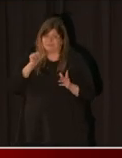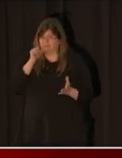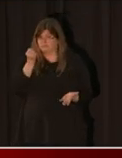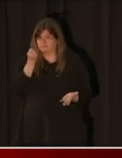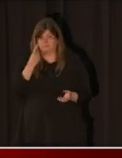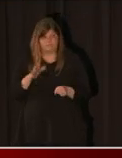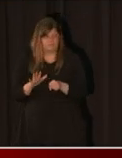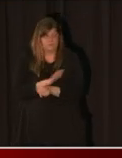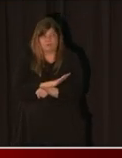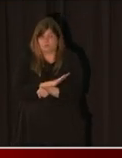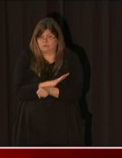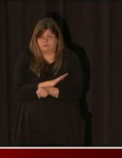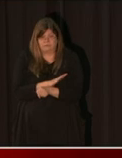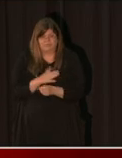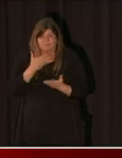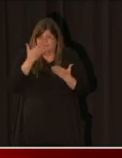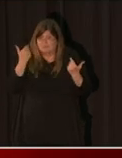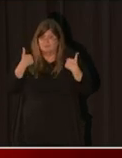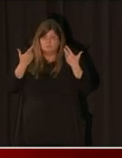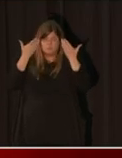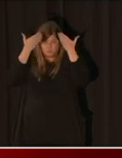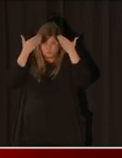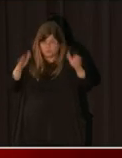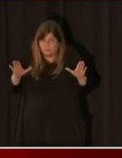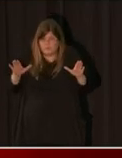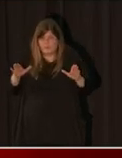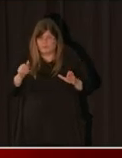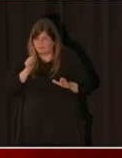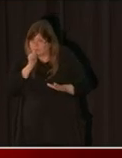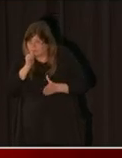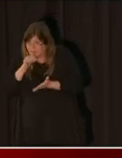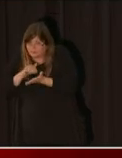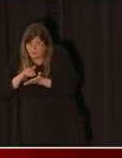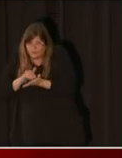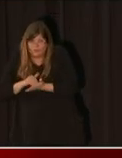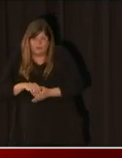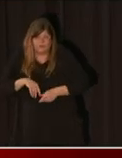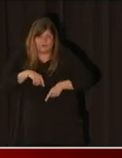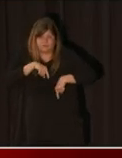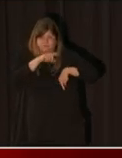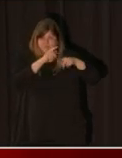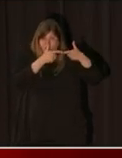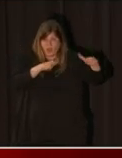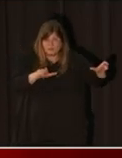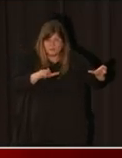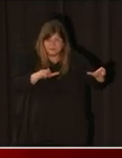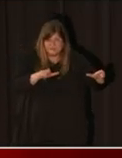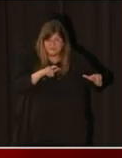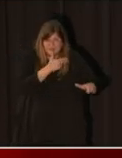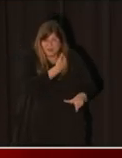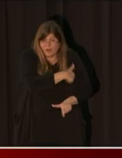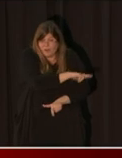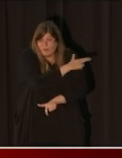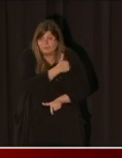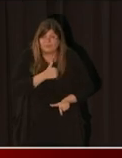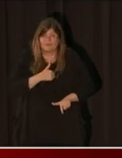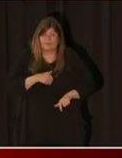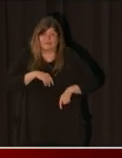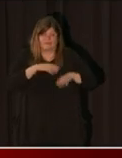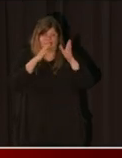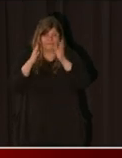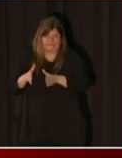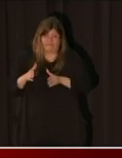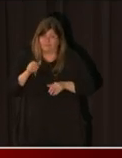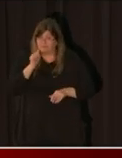to what extent the private providers, large health systems, and large primary care providers are using